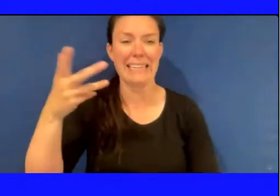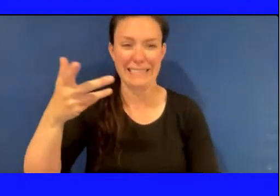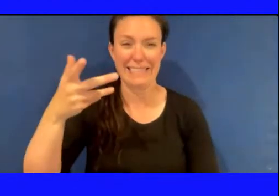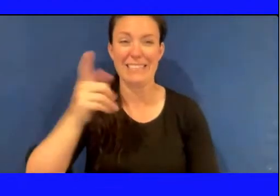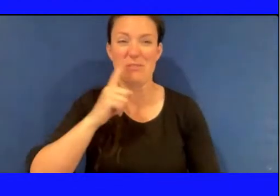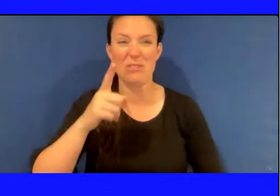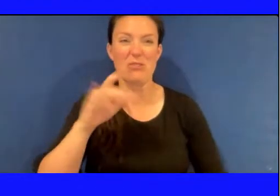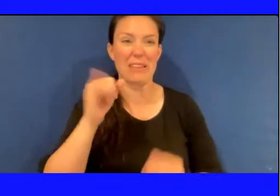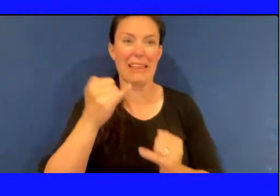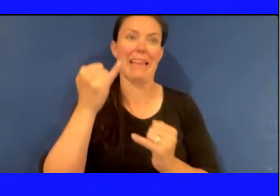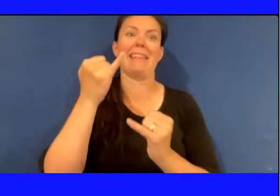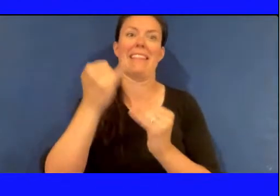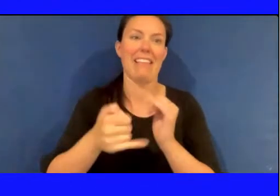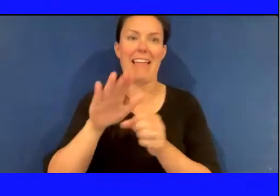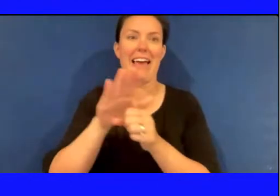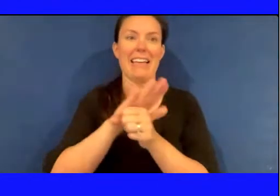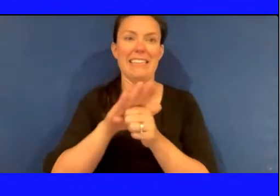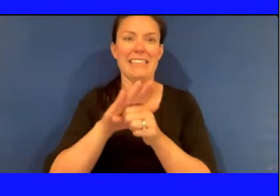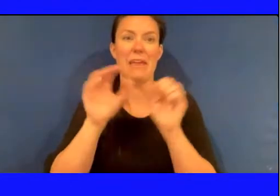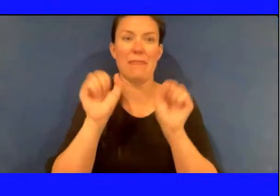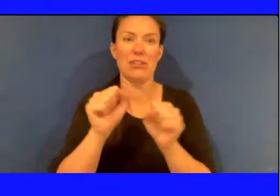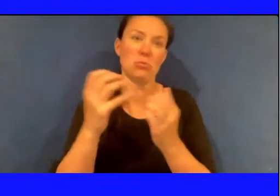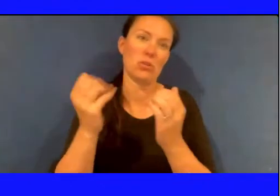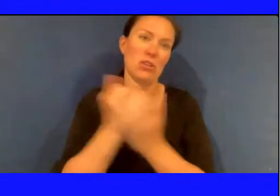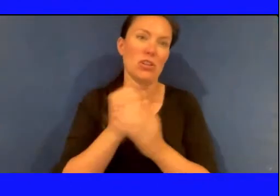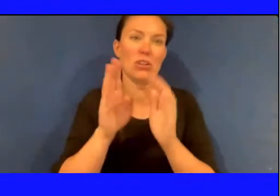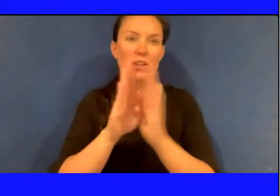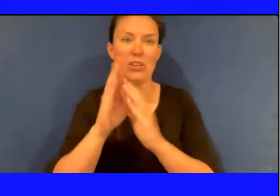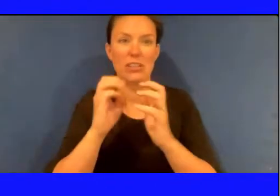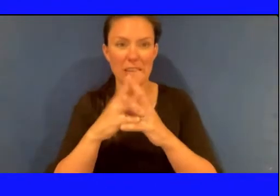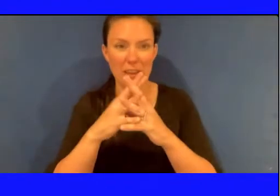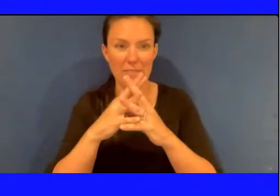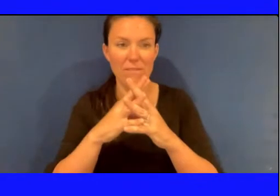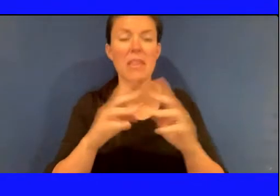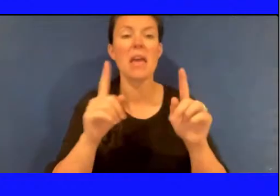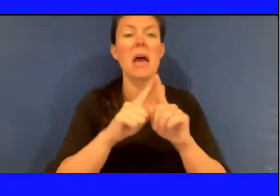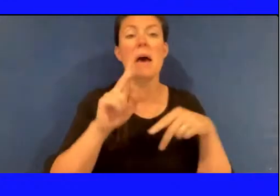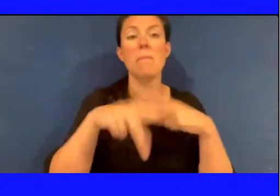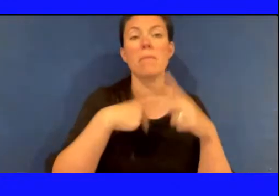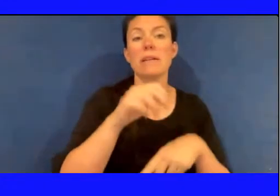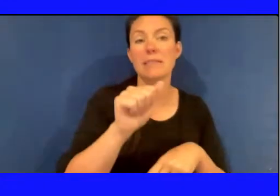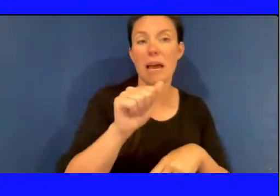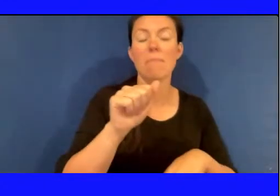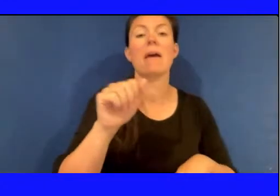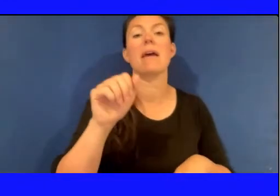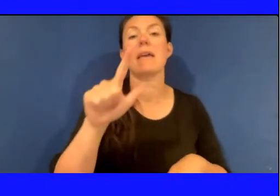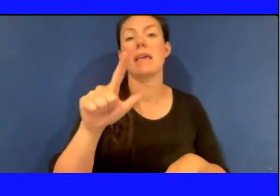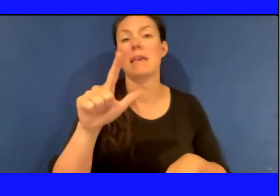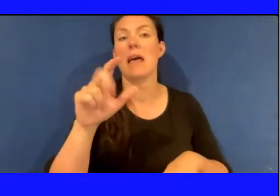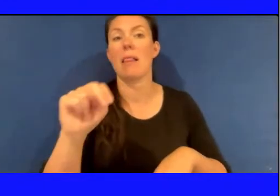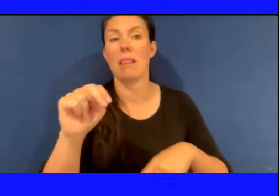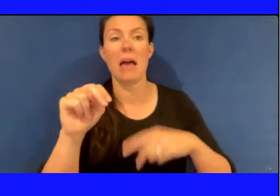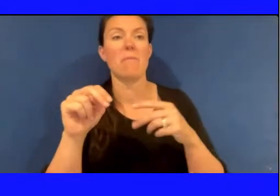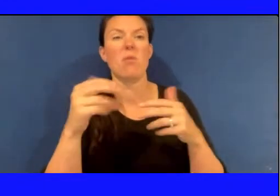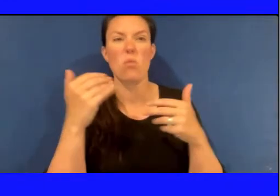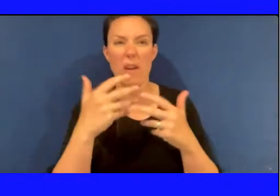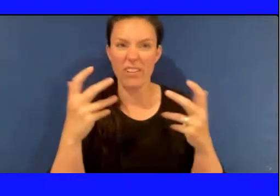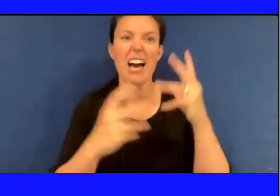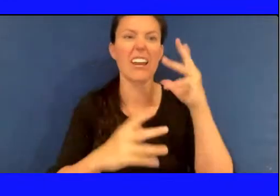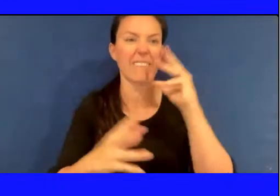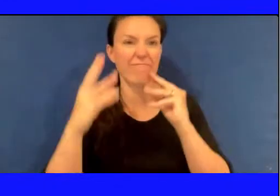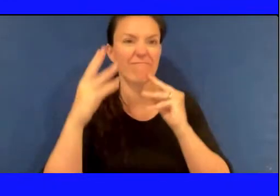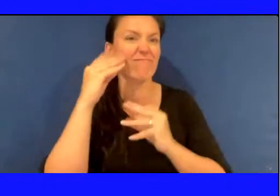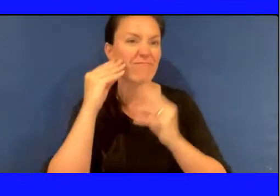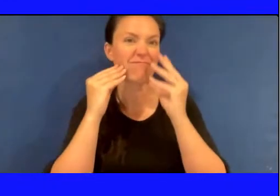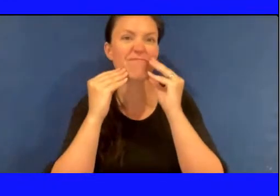be developed, but both Type A and L&M have a lot of experience building next to MTA structures. And